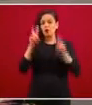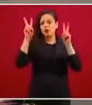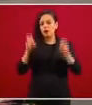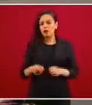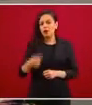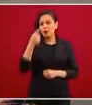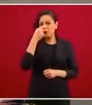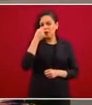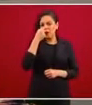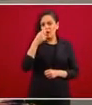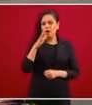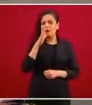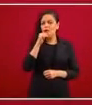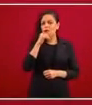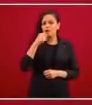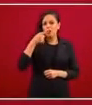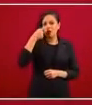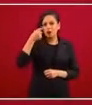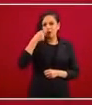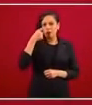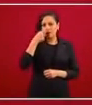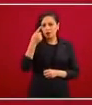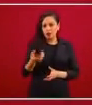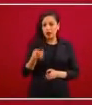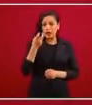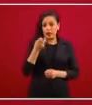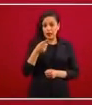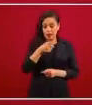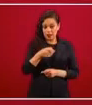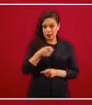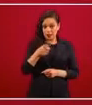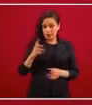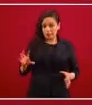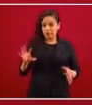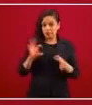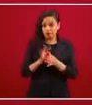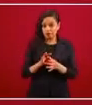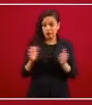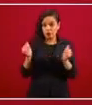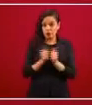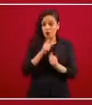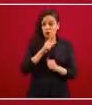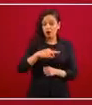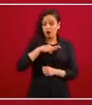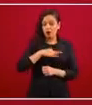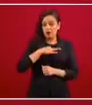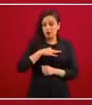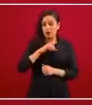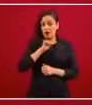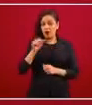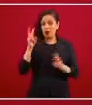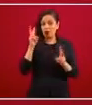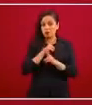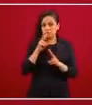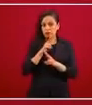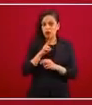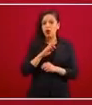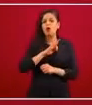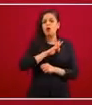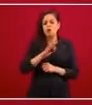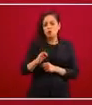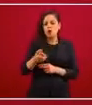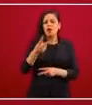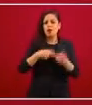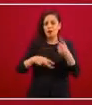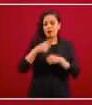case. And talking about the symptom of the loss or impairment of smell function, this